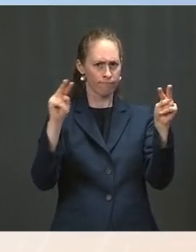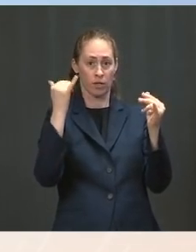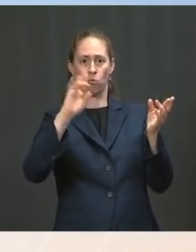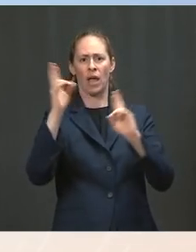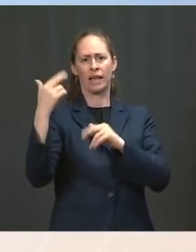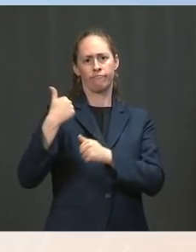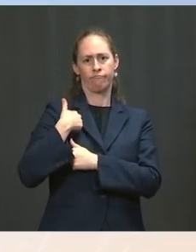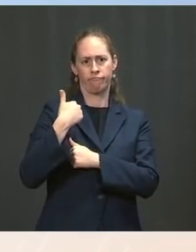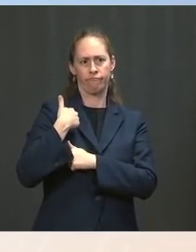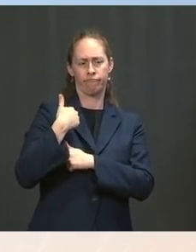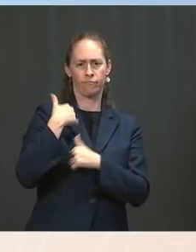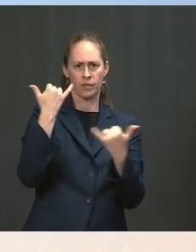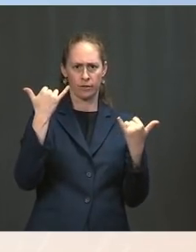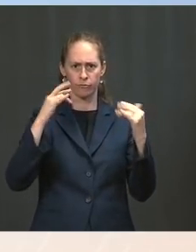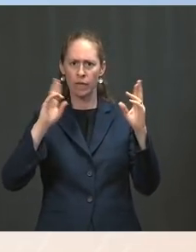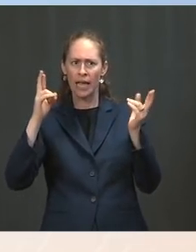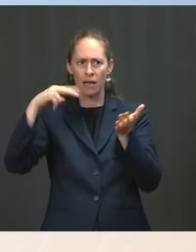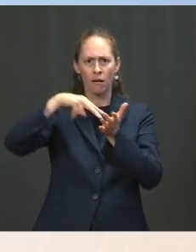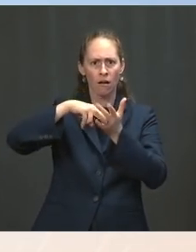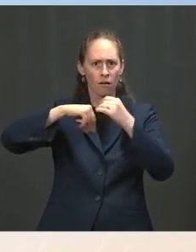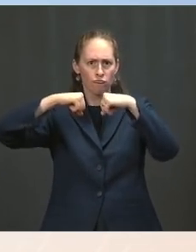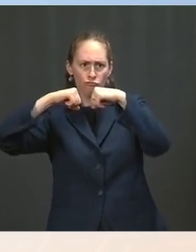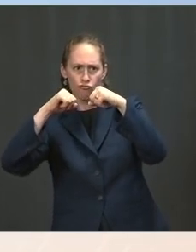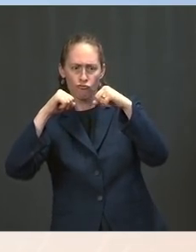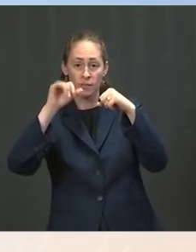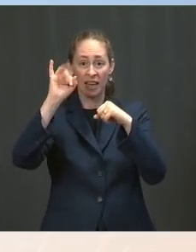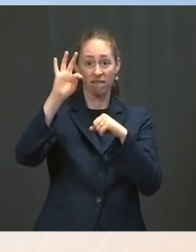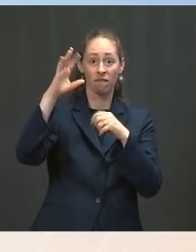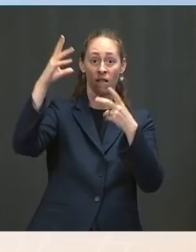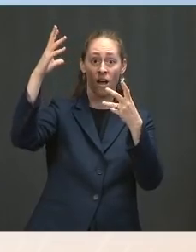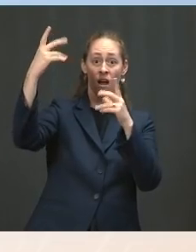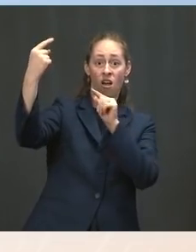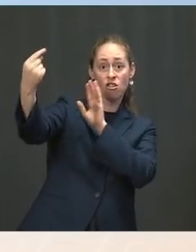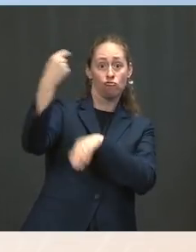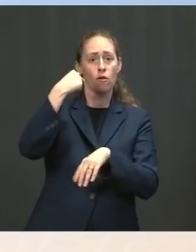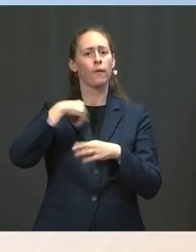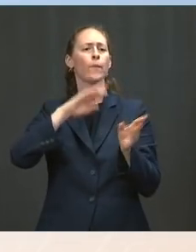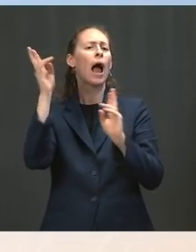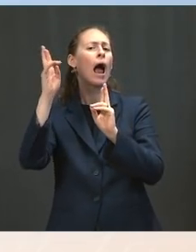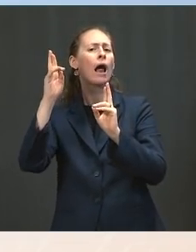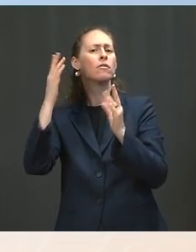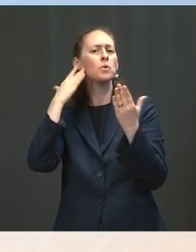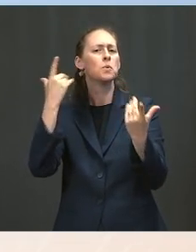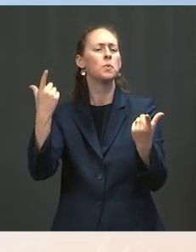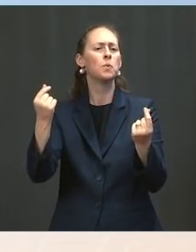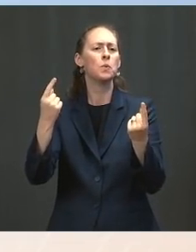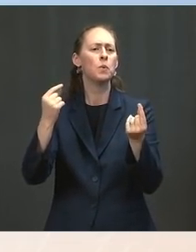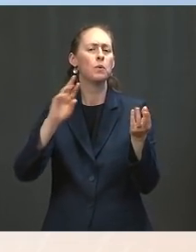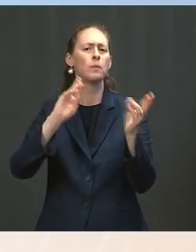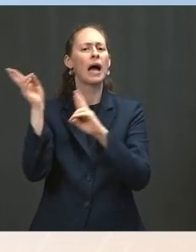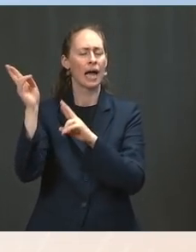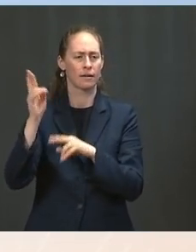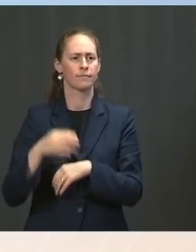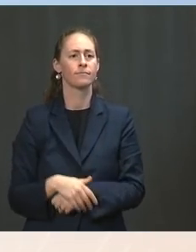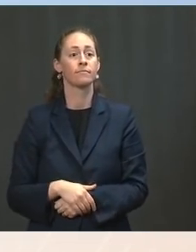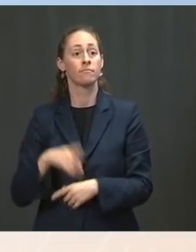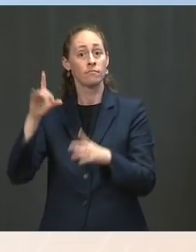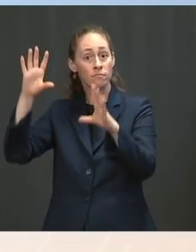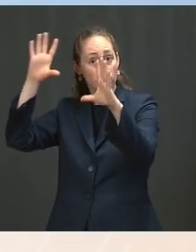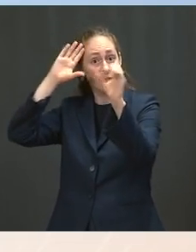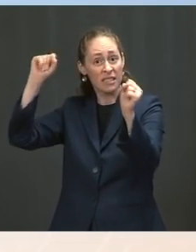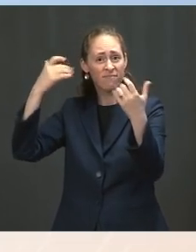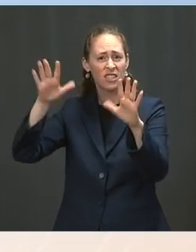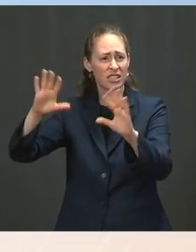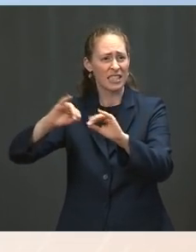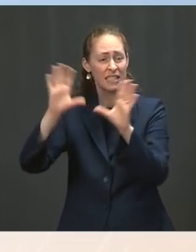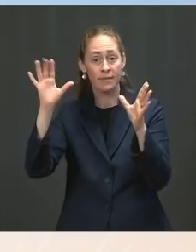Our president has authorized every capability that those commanders have asked for to protect the airfield against such an